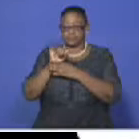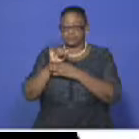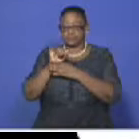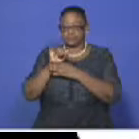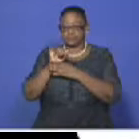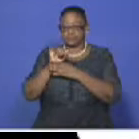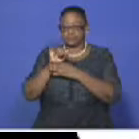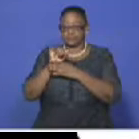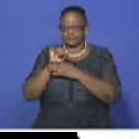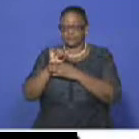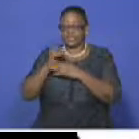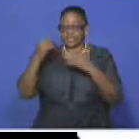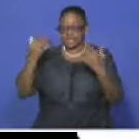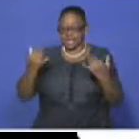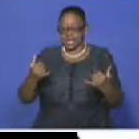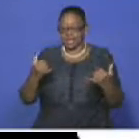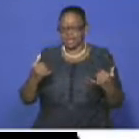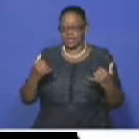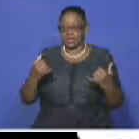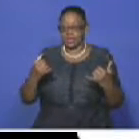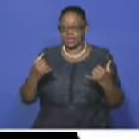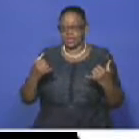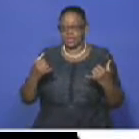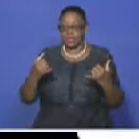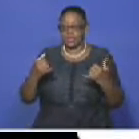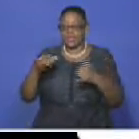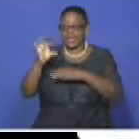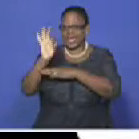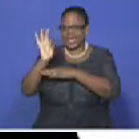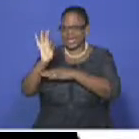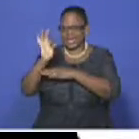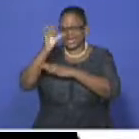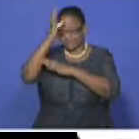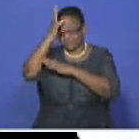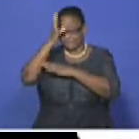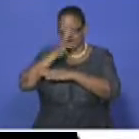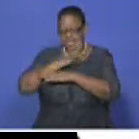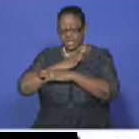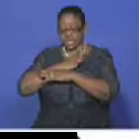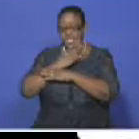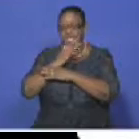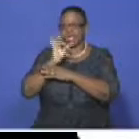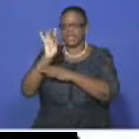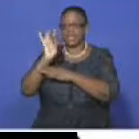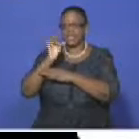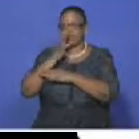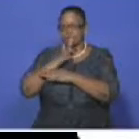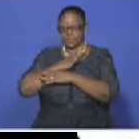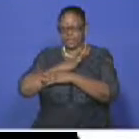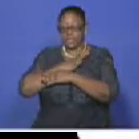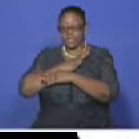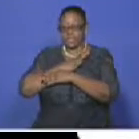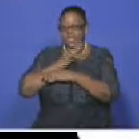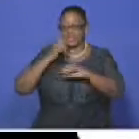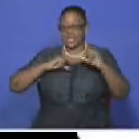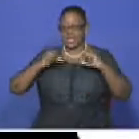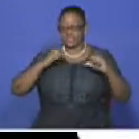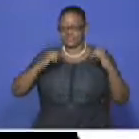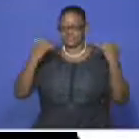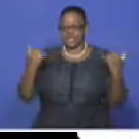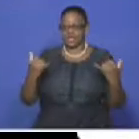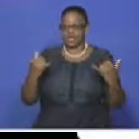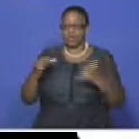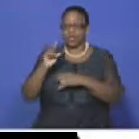in the Bahamas. Of the new cases reported today, 9 of them are men and the other 8 women. The active case count stands